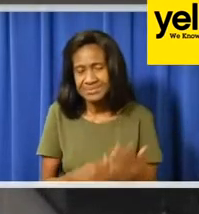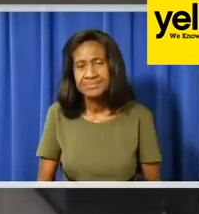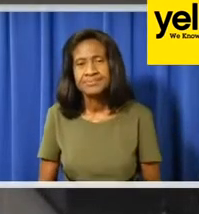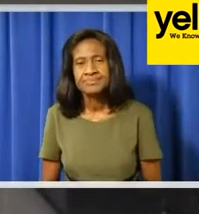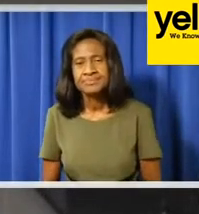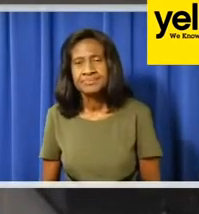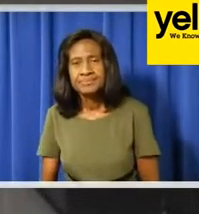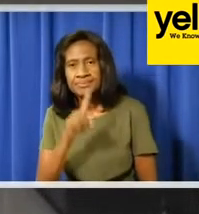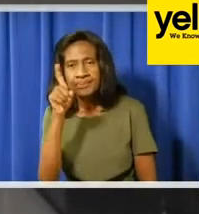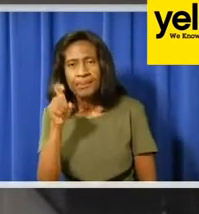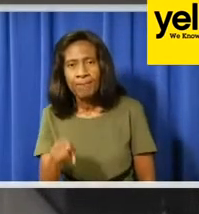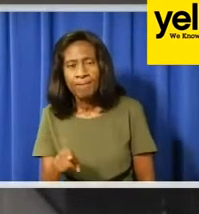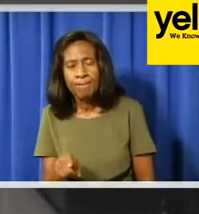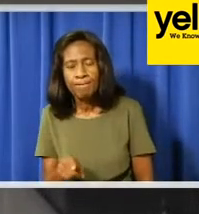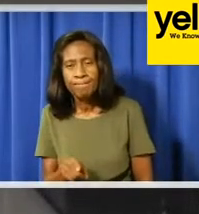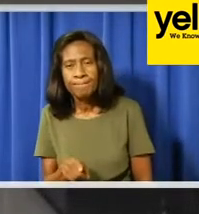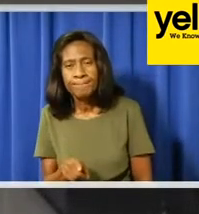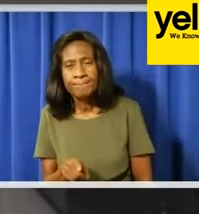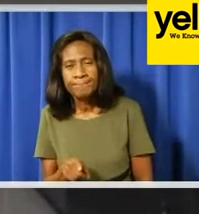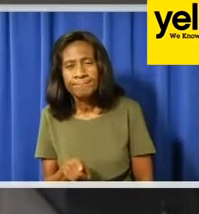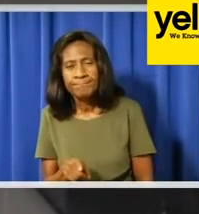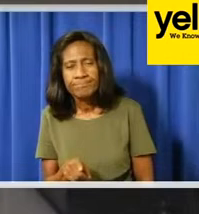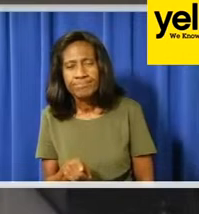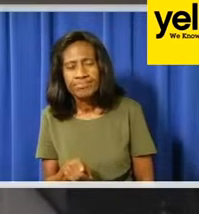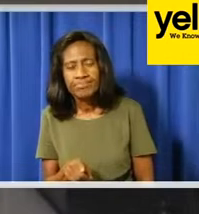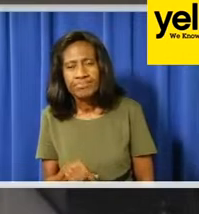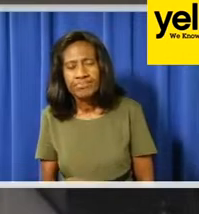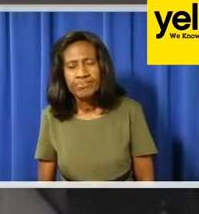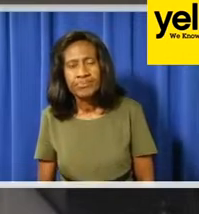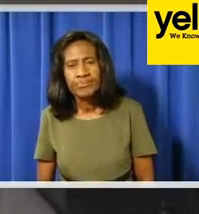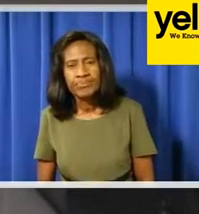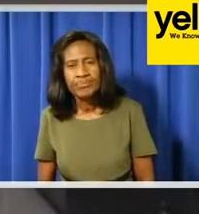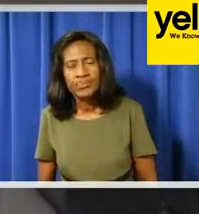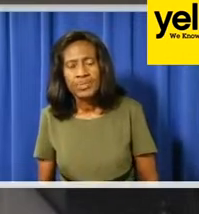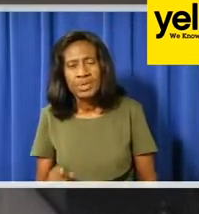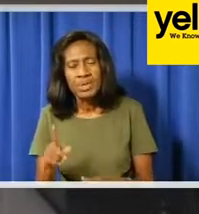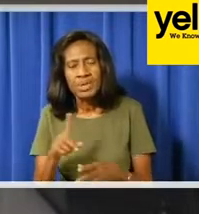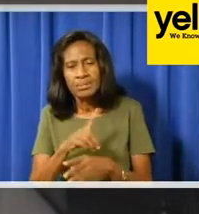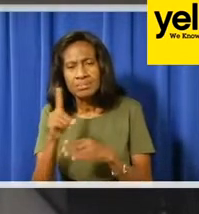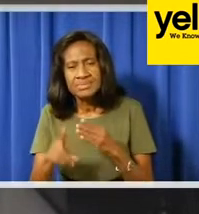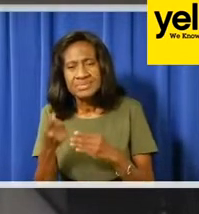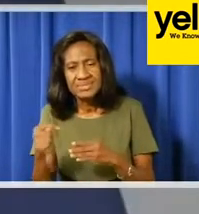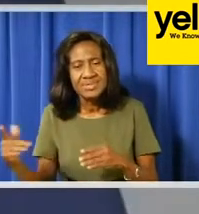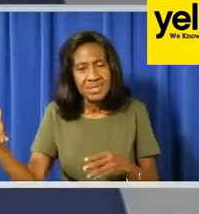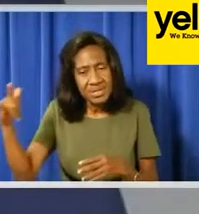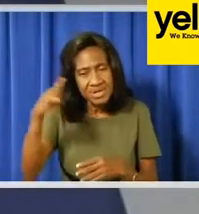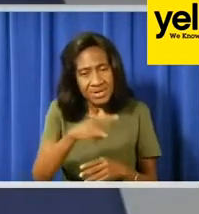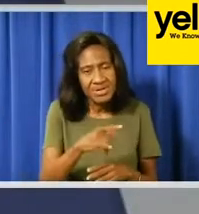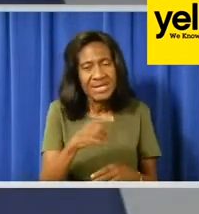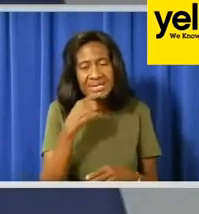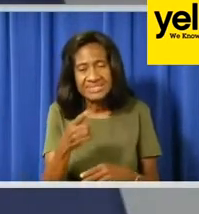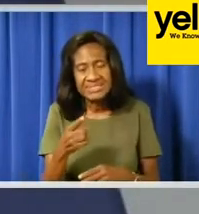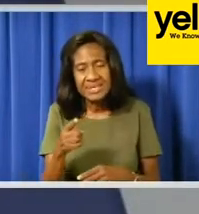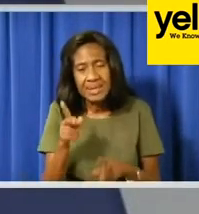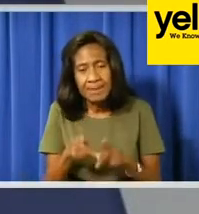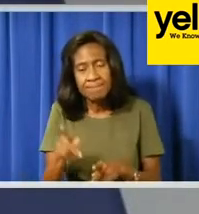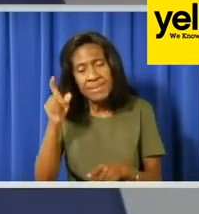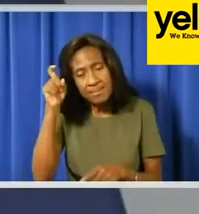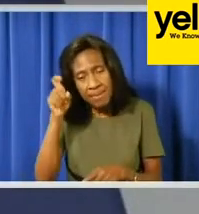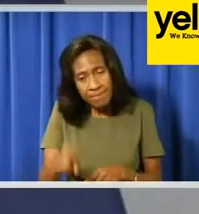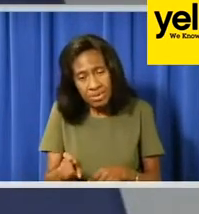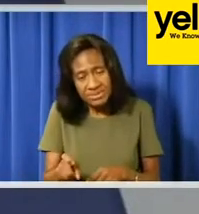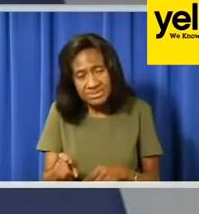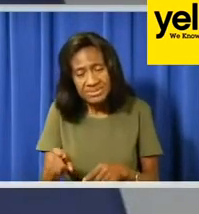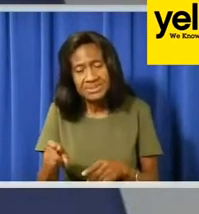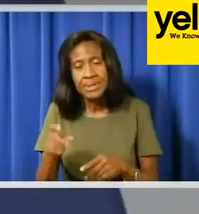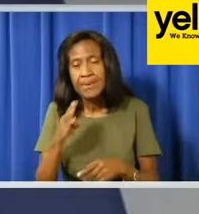Did they indicate that they would have mandatory requirements for vaccinated passengers? No, we have not established that yet. I've